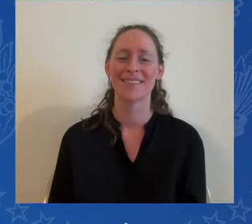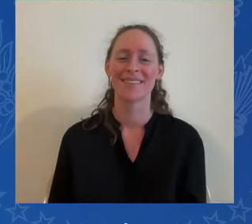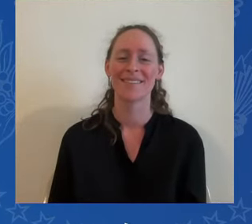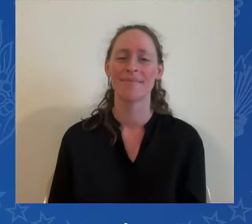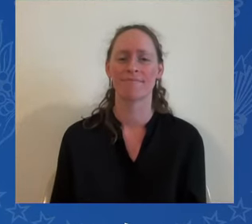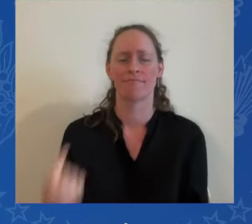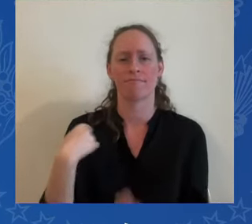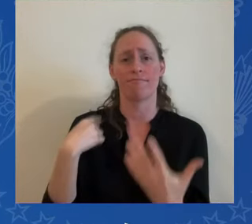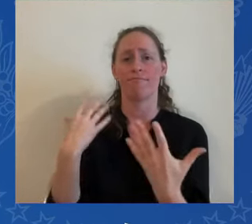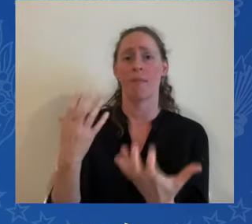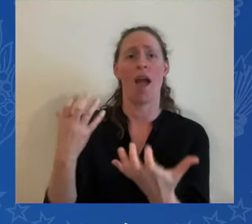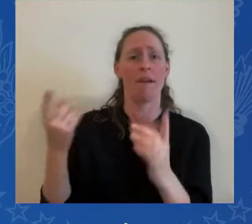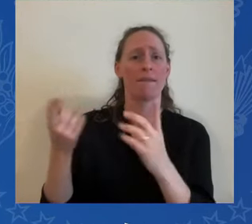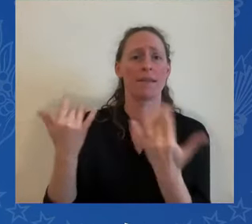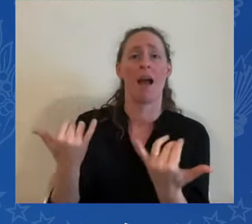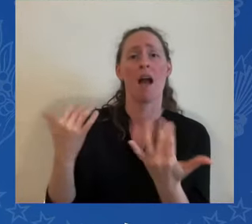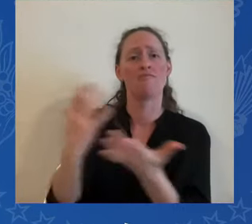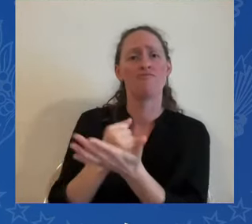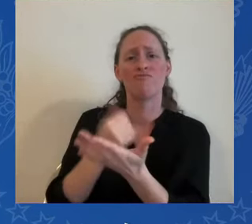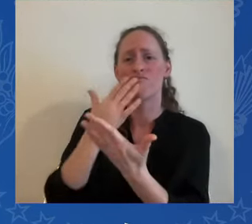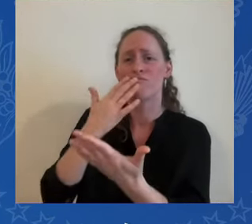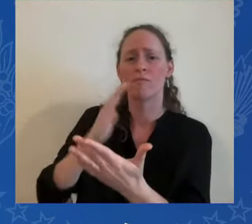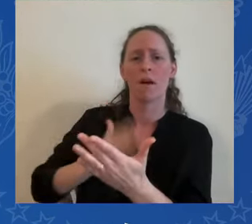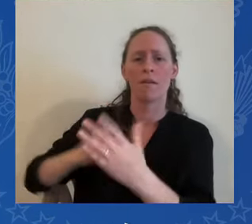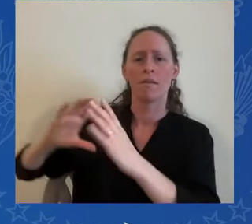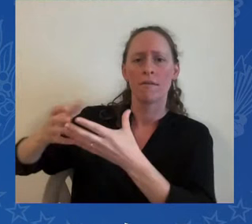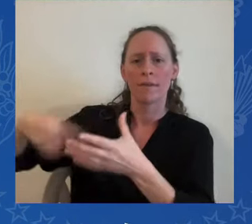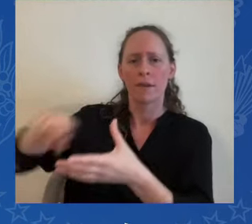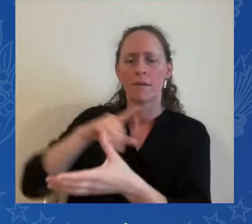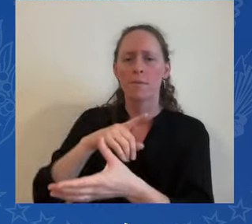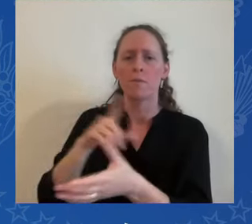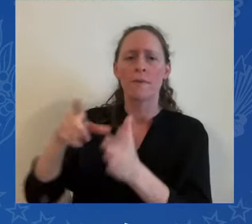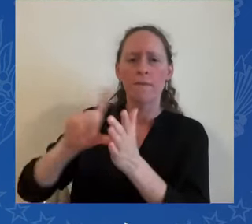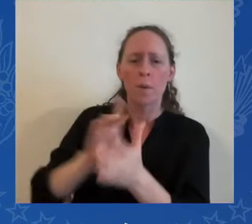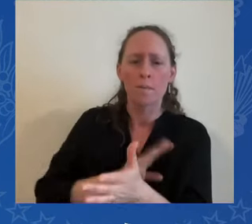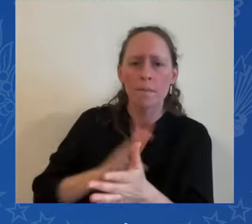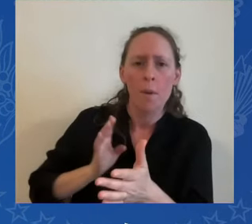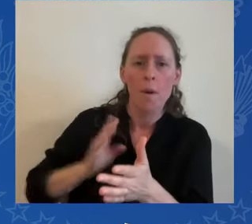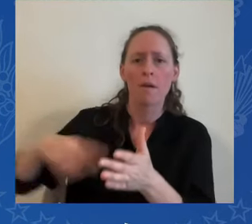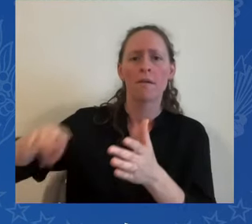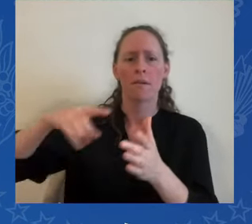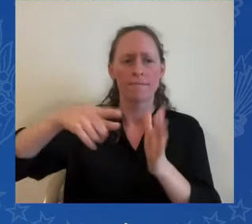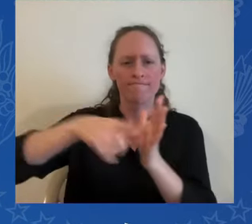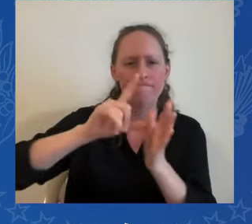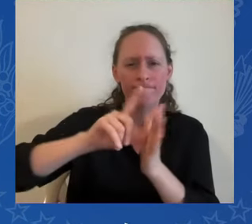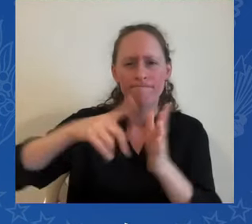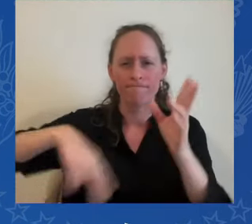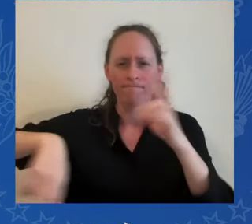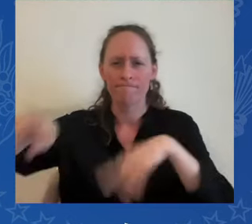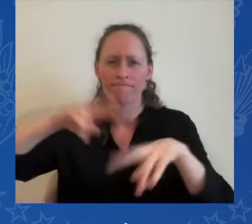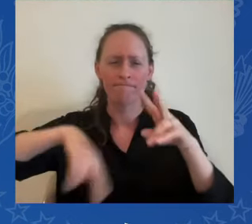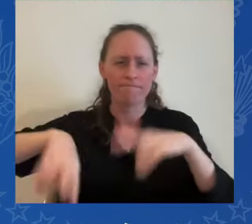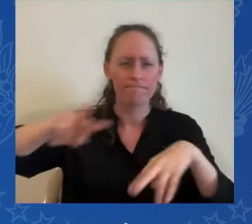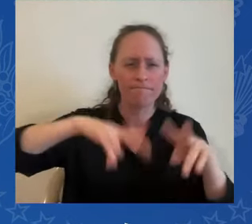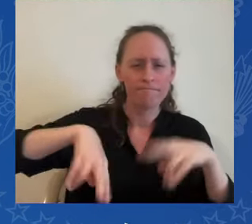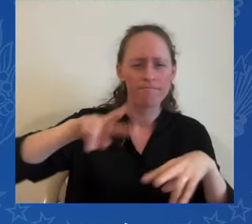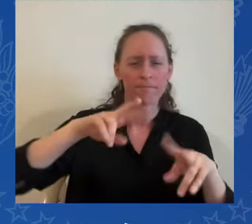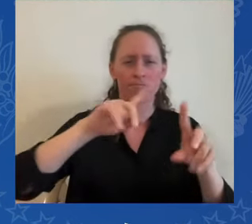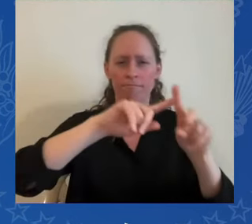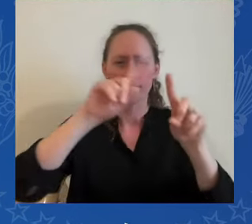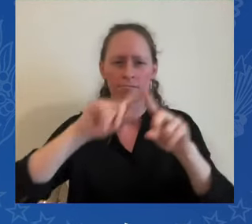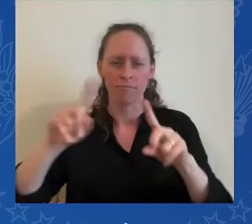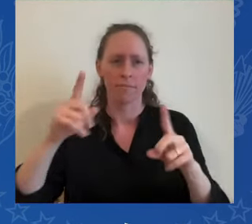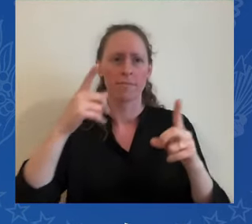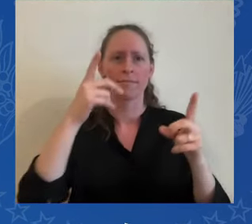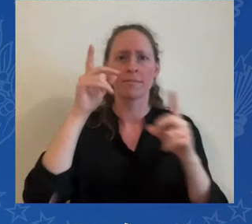and Office of Justice Programs for their review and recommendations of this year's recipients. And I'm honored to be